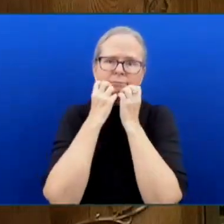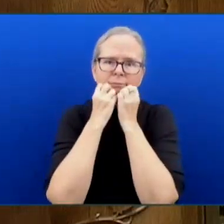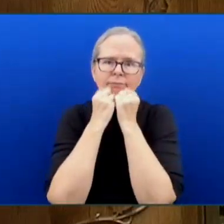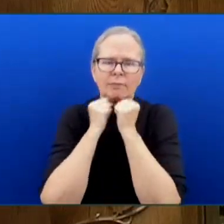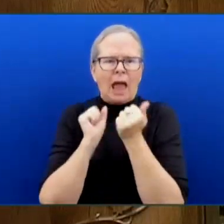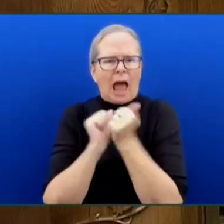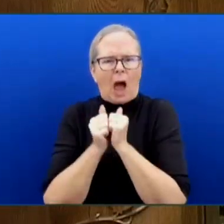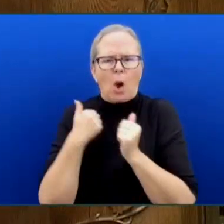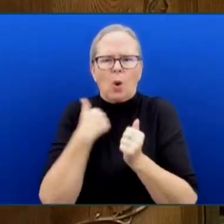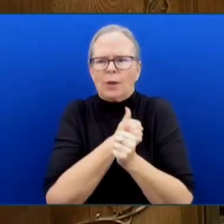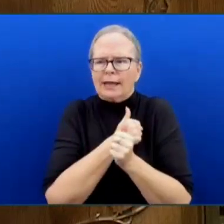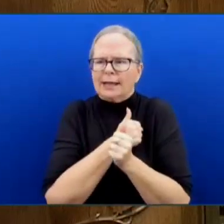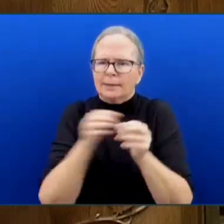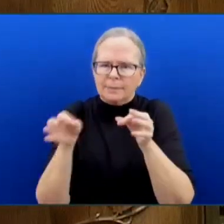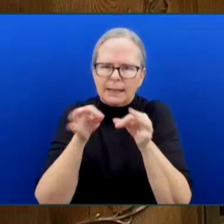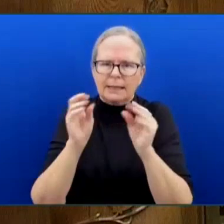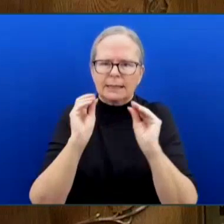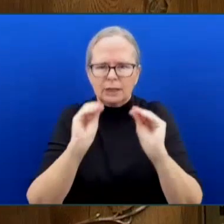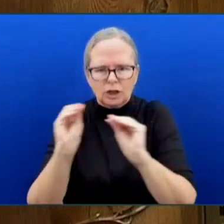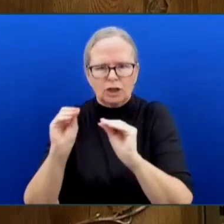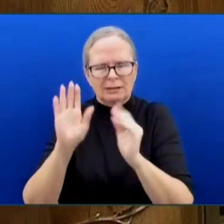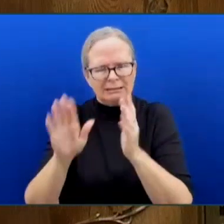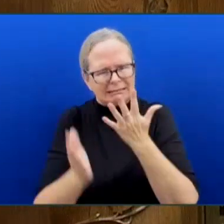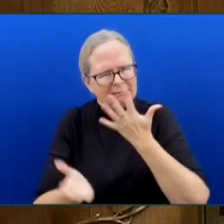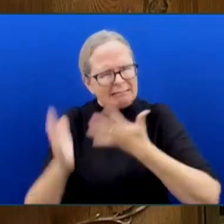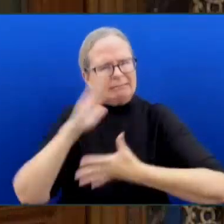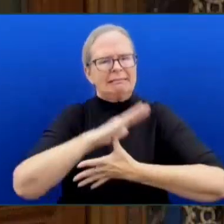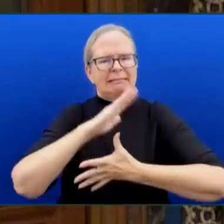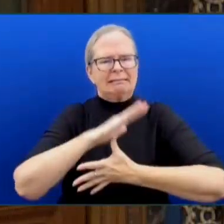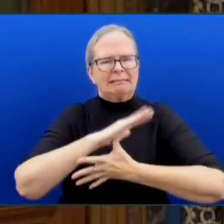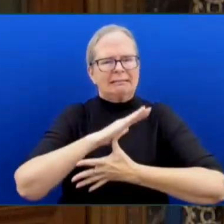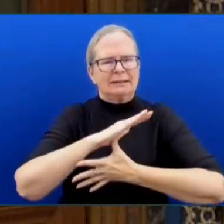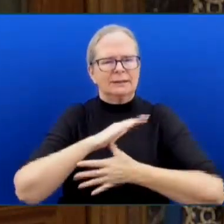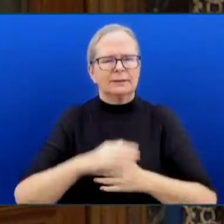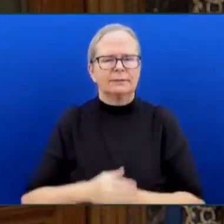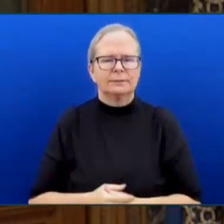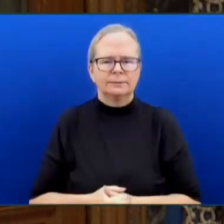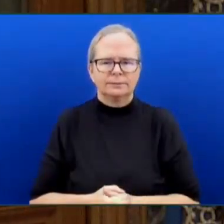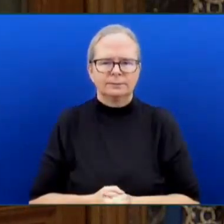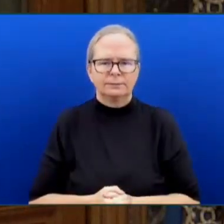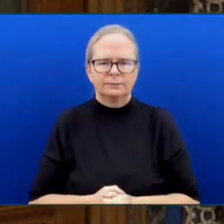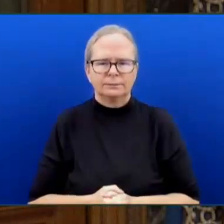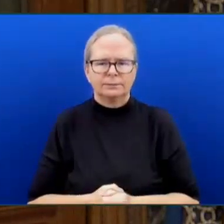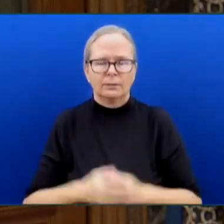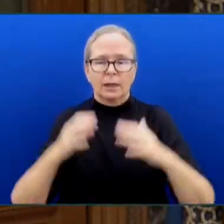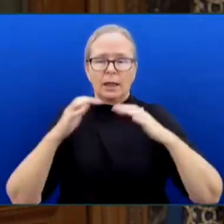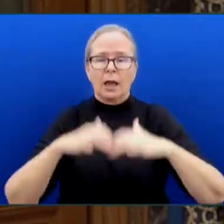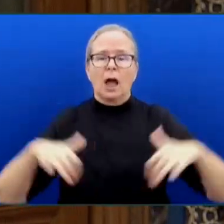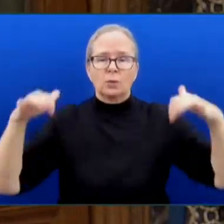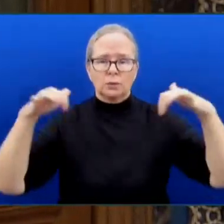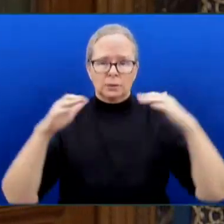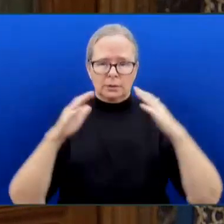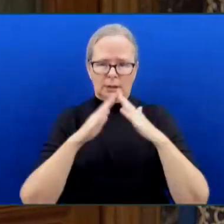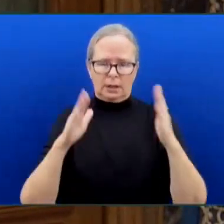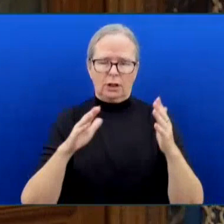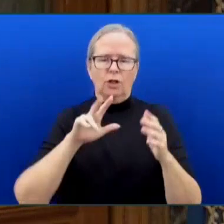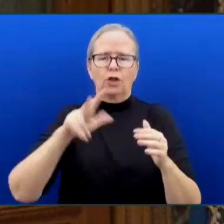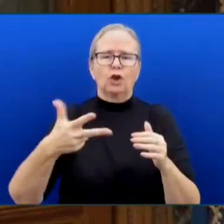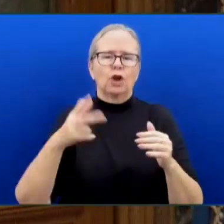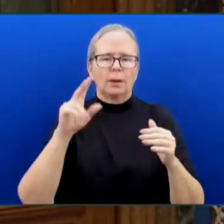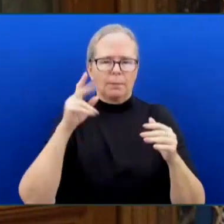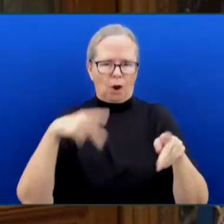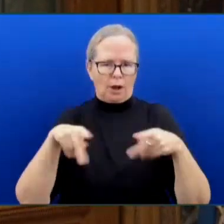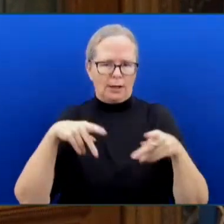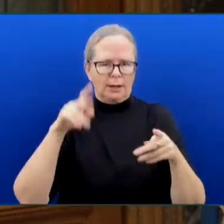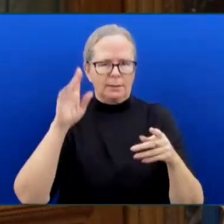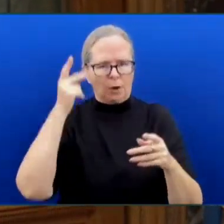House Leader of Third Party. Thank you, Mr. Speaker. The BC NDP government must at least hold themselves to the same standard as they held government